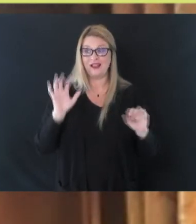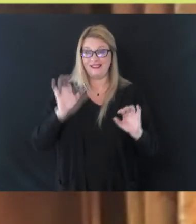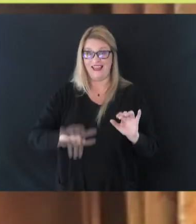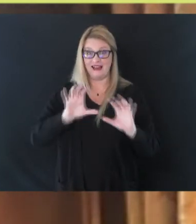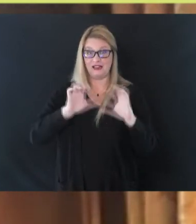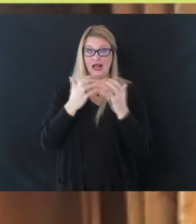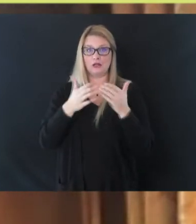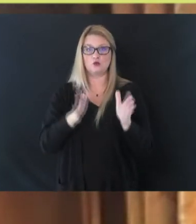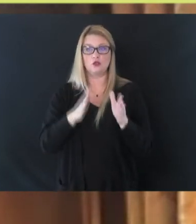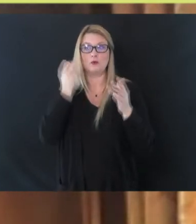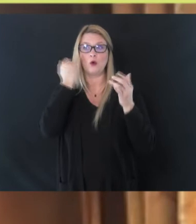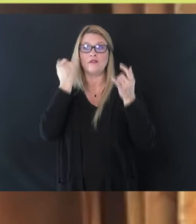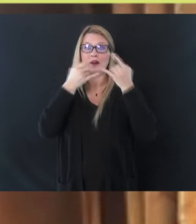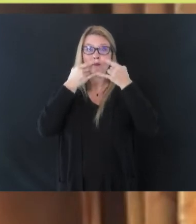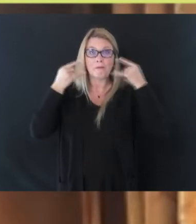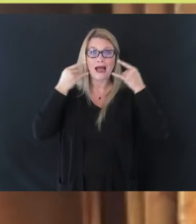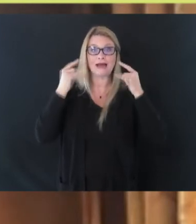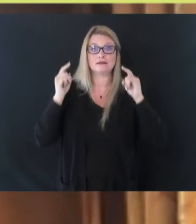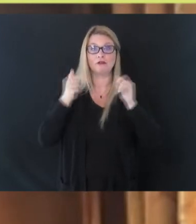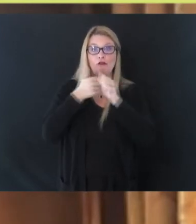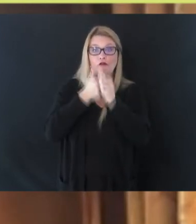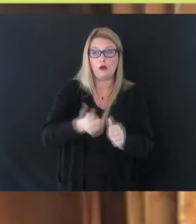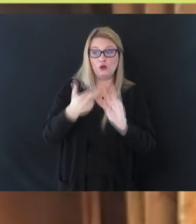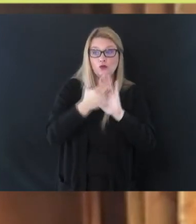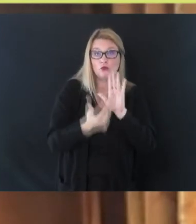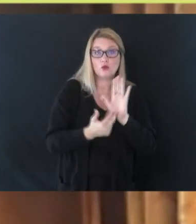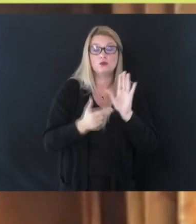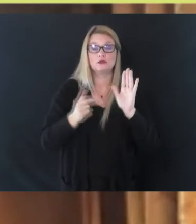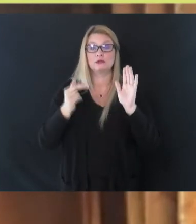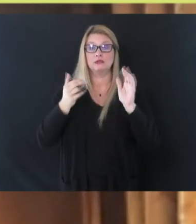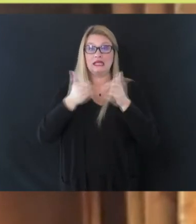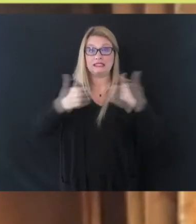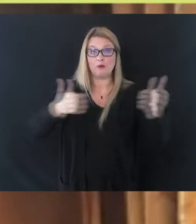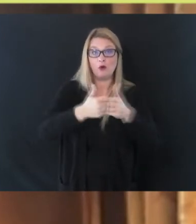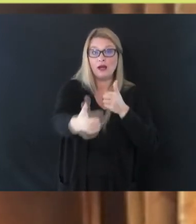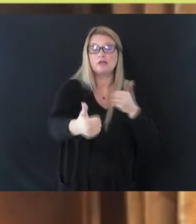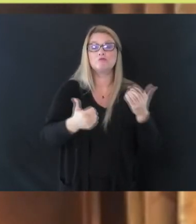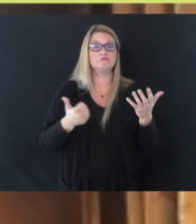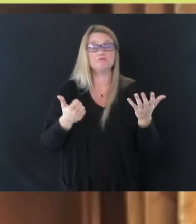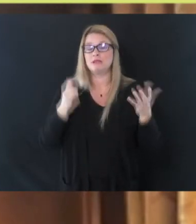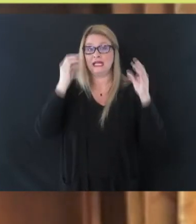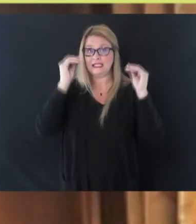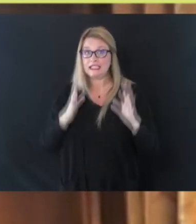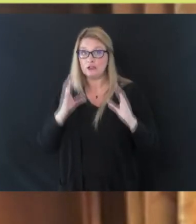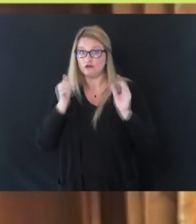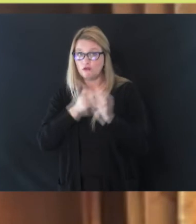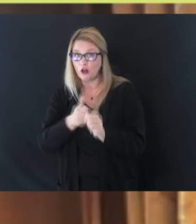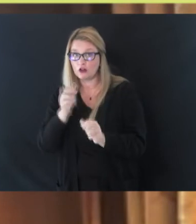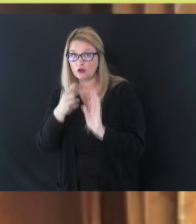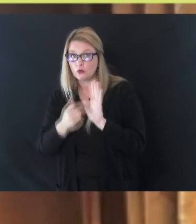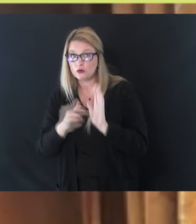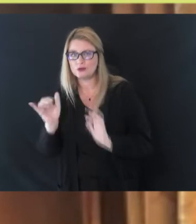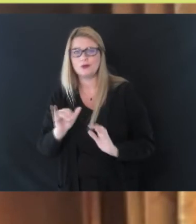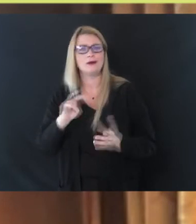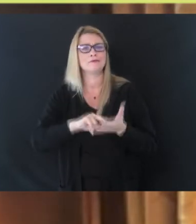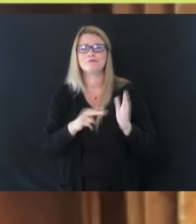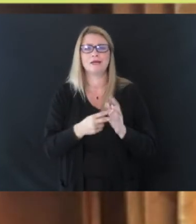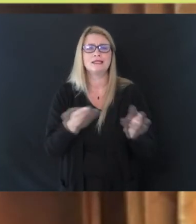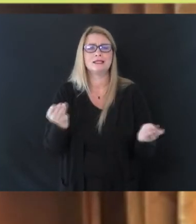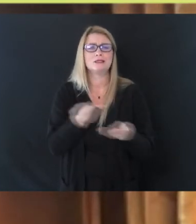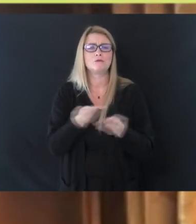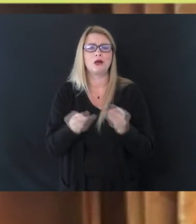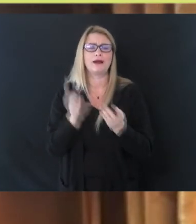everybody wearing masks and doing all the right things, teachers and school officials doing the right things, that spread is really low. So while